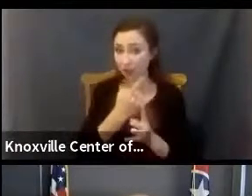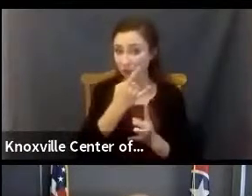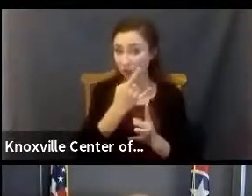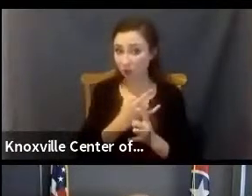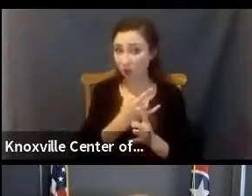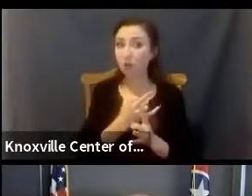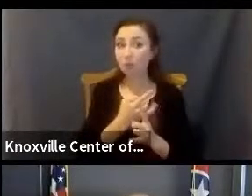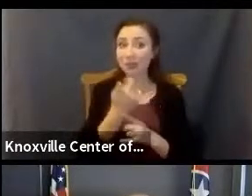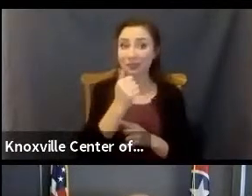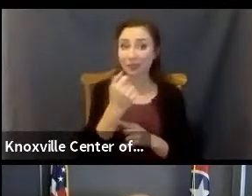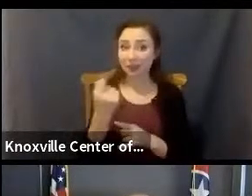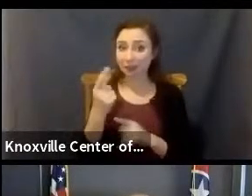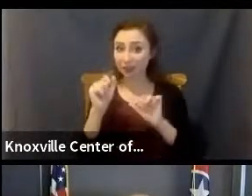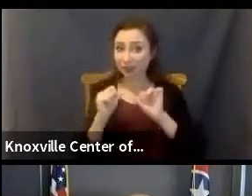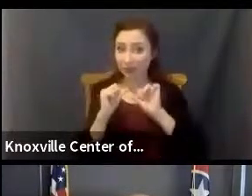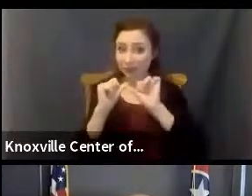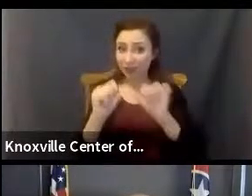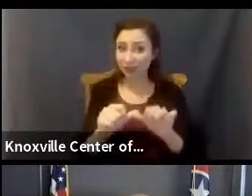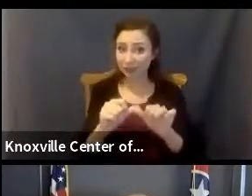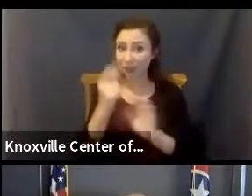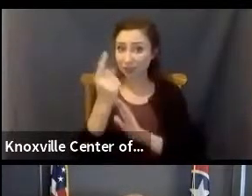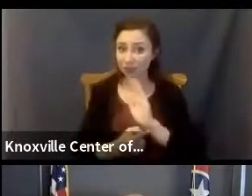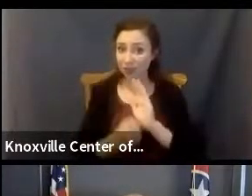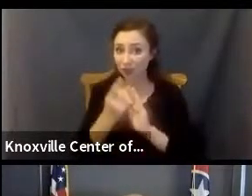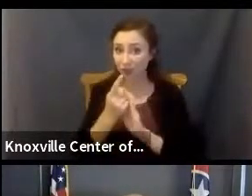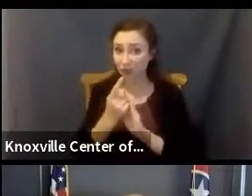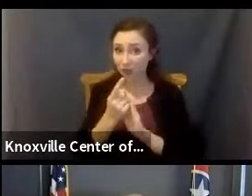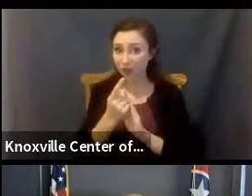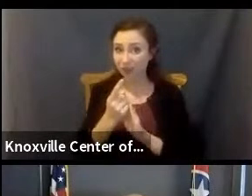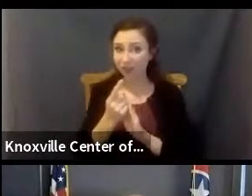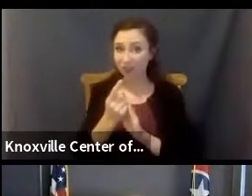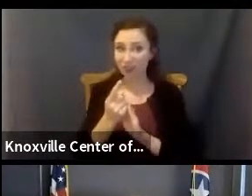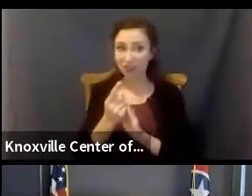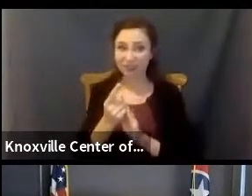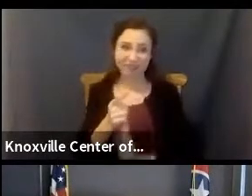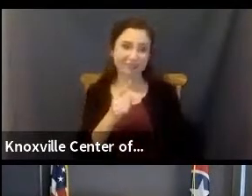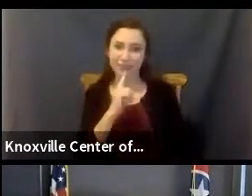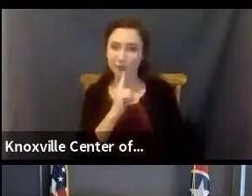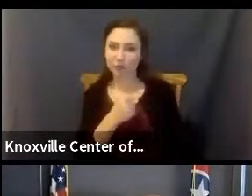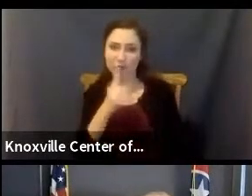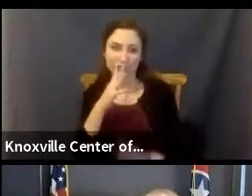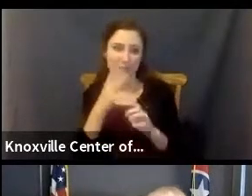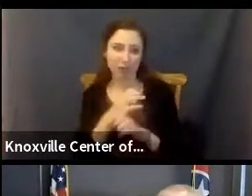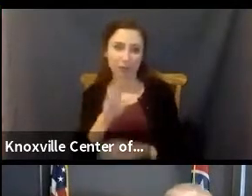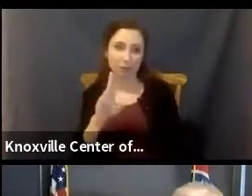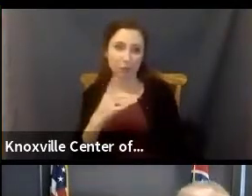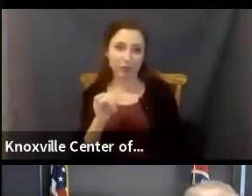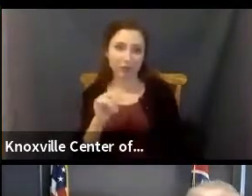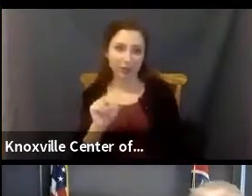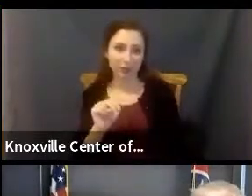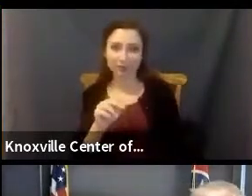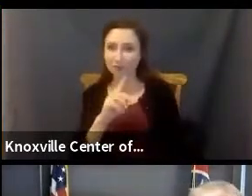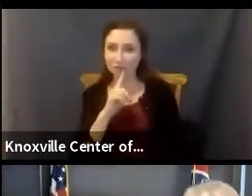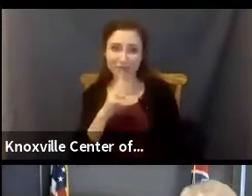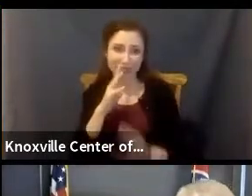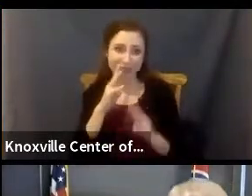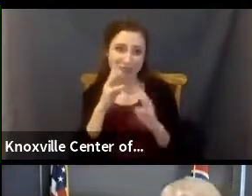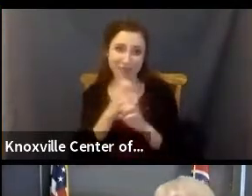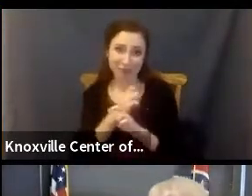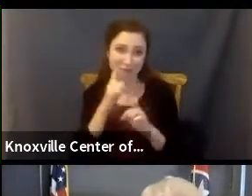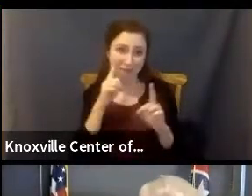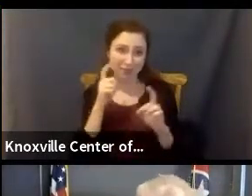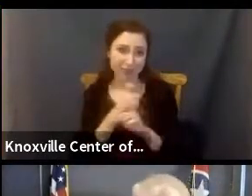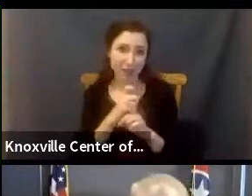hours could be extended? They could close at midnight. That's really complicated. It's really. Oh, I mean,